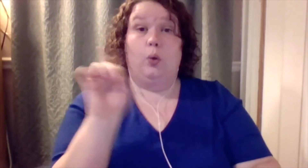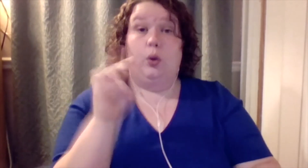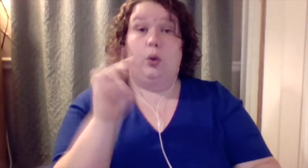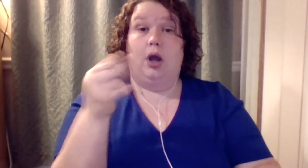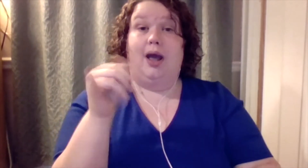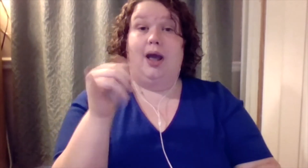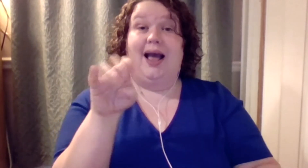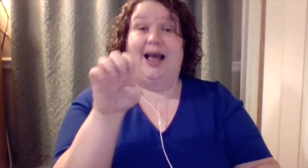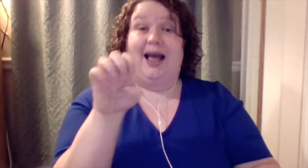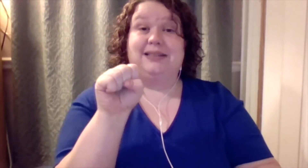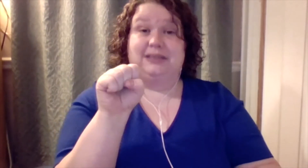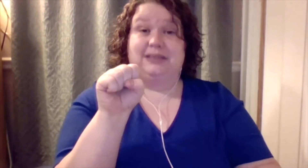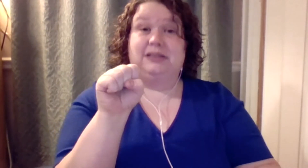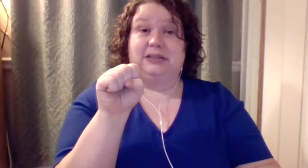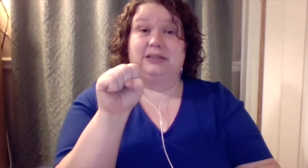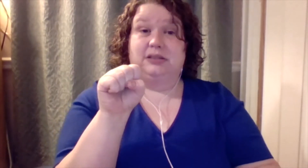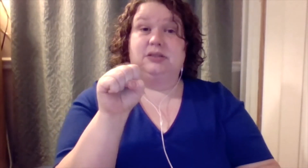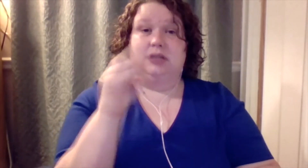time. It's right there.